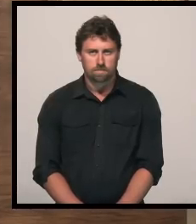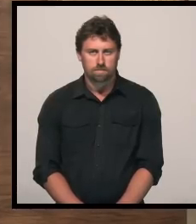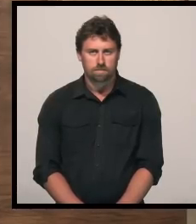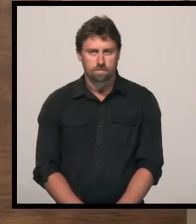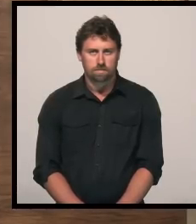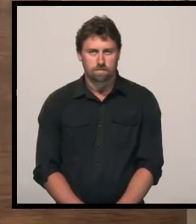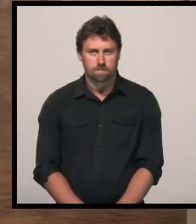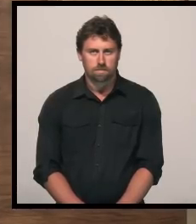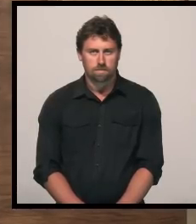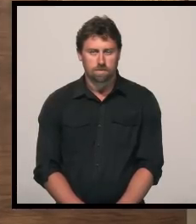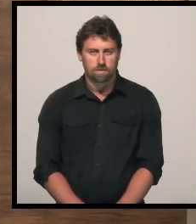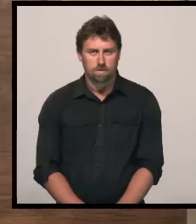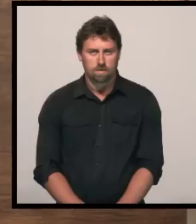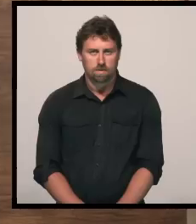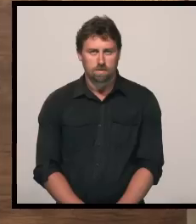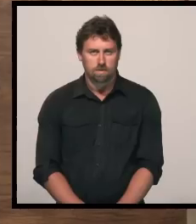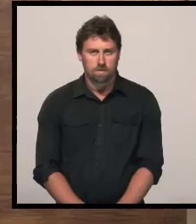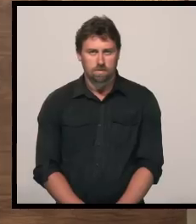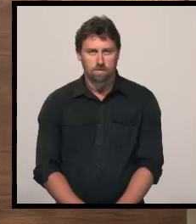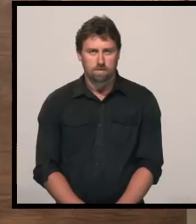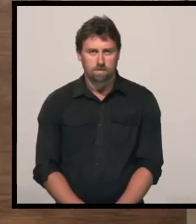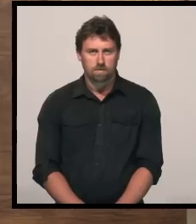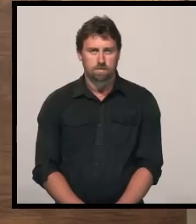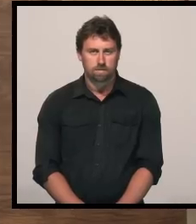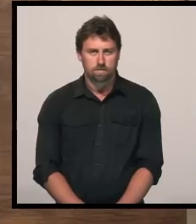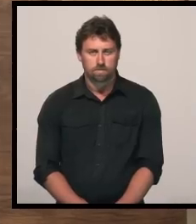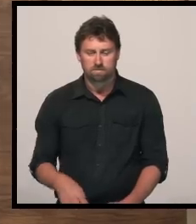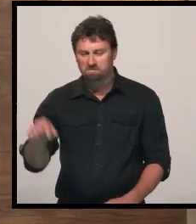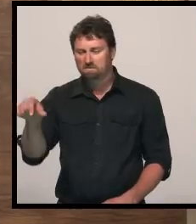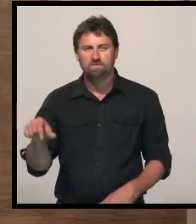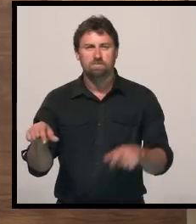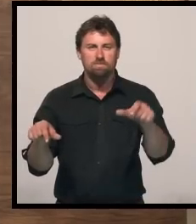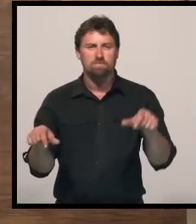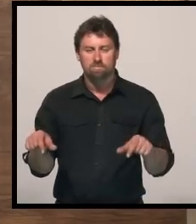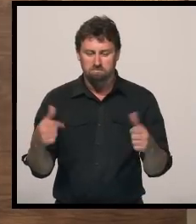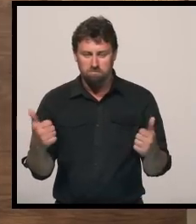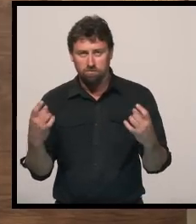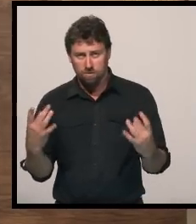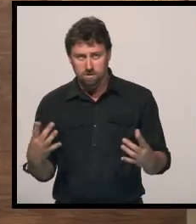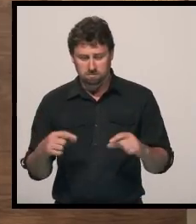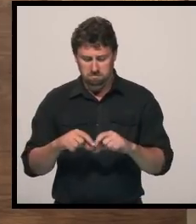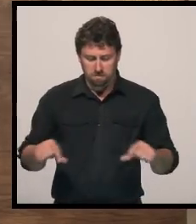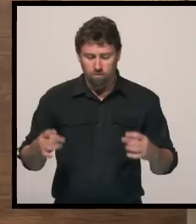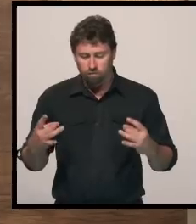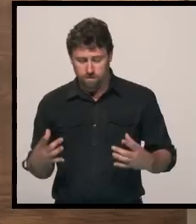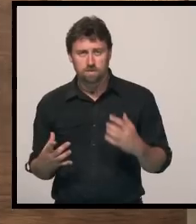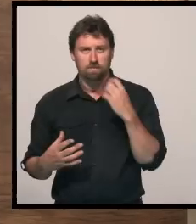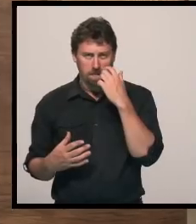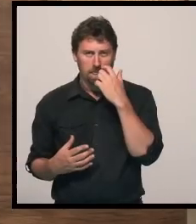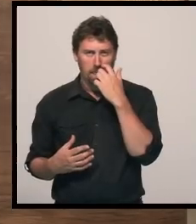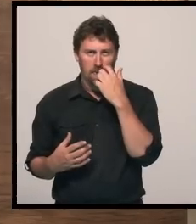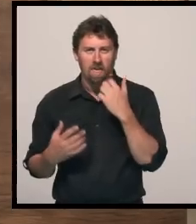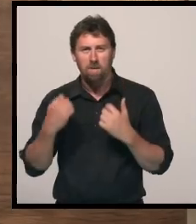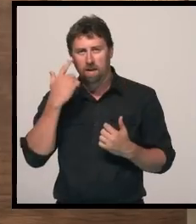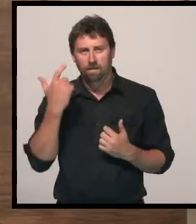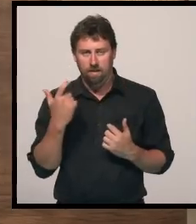a side bit, the other side bit. There we go. Then gently